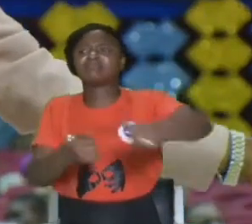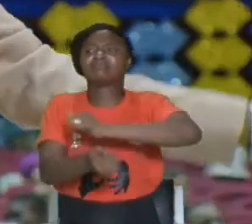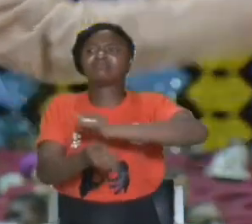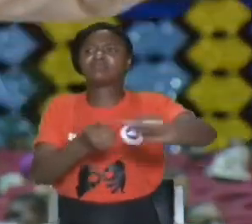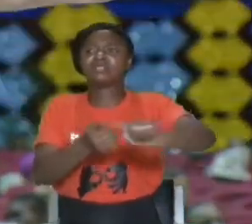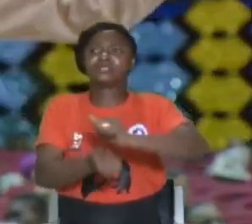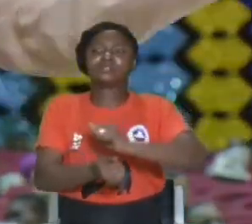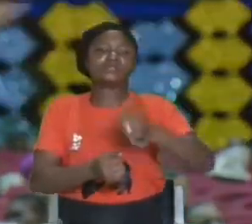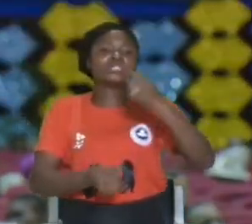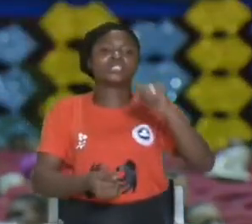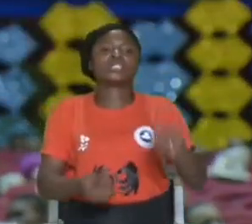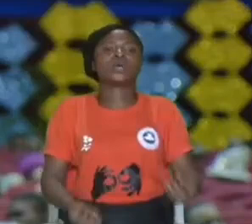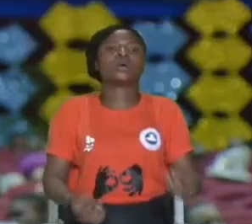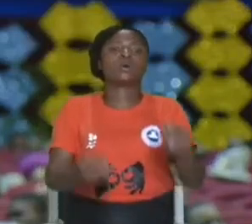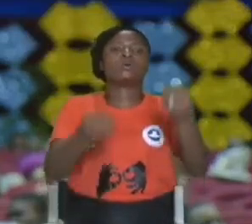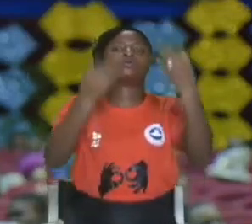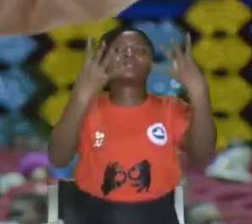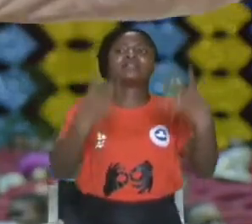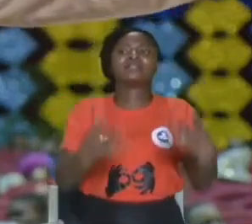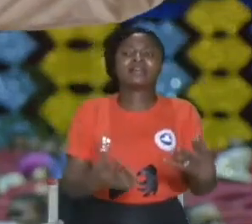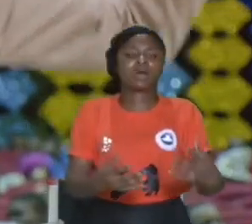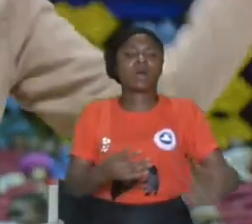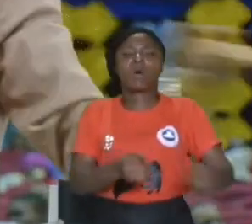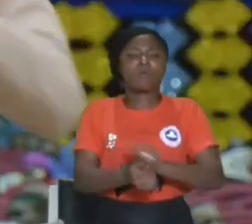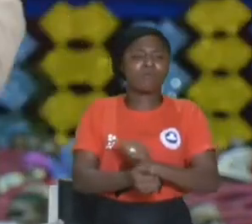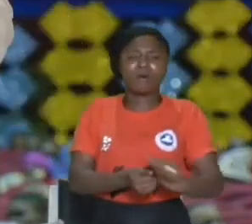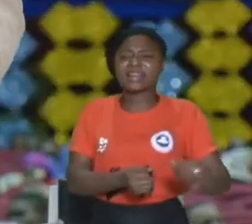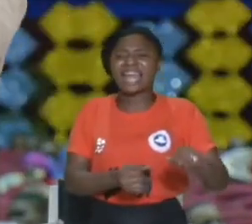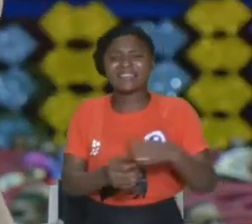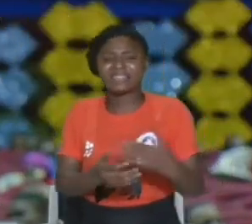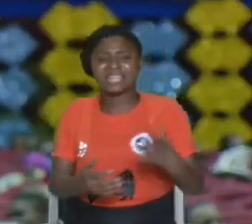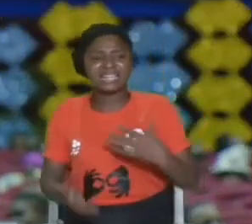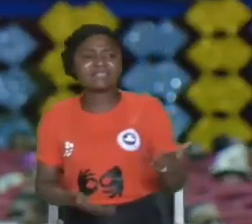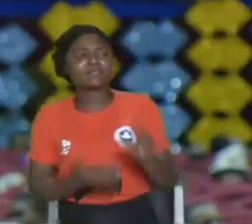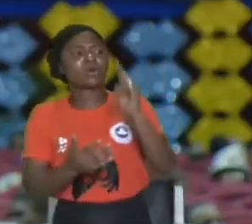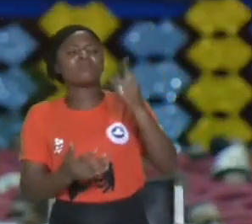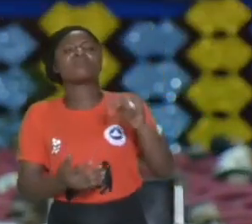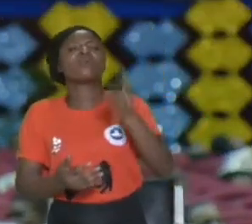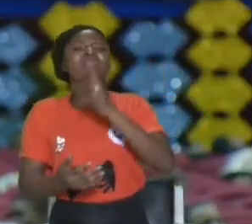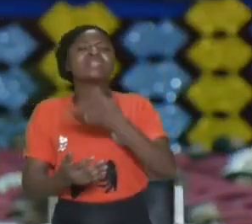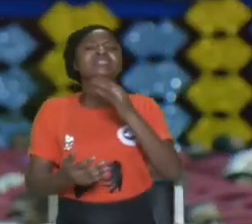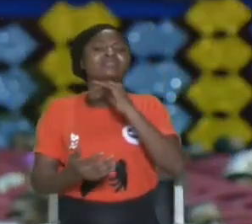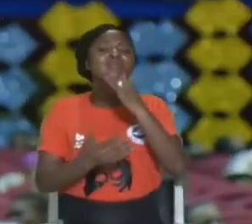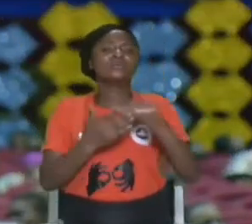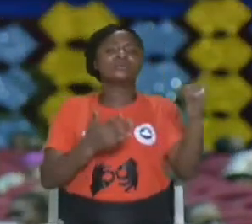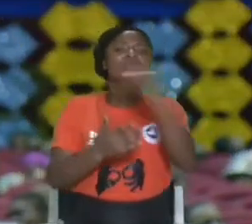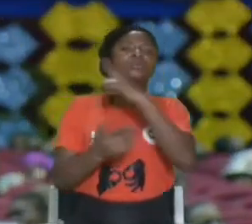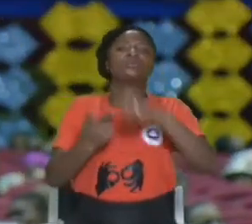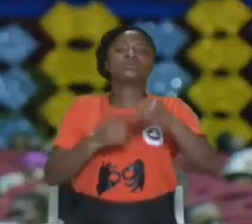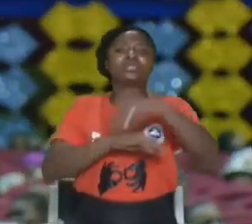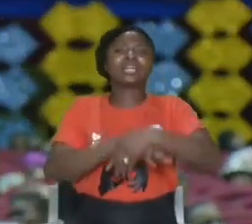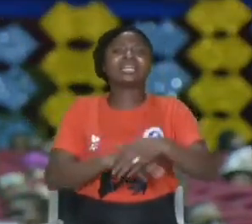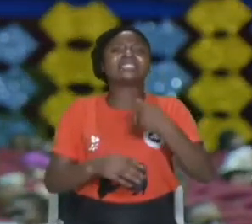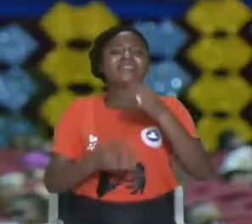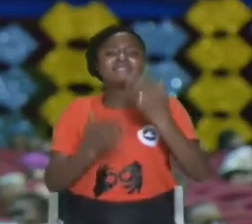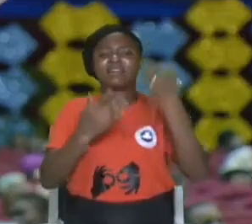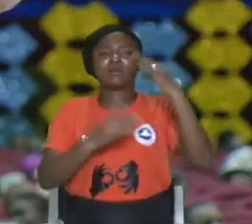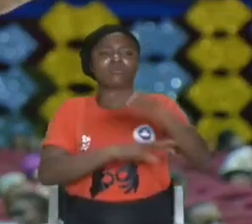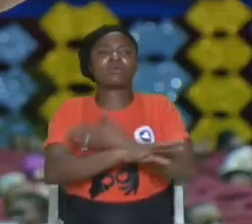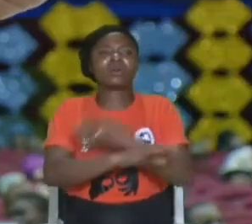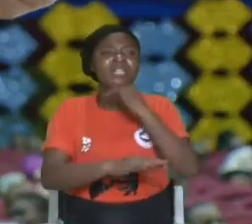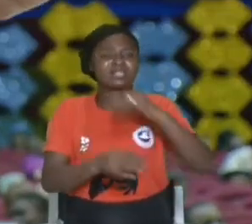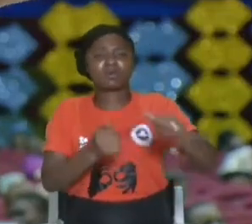burnt sacrifice, burnt the wood, burnt and licked up the water. There is someone tonight. The fire of God